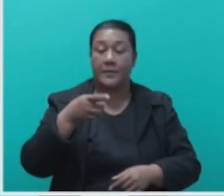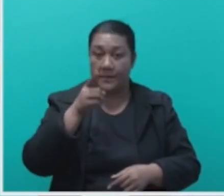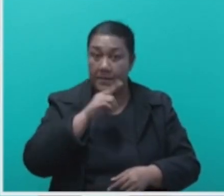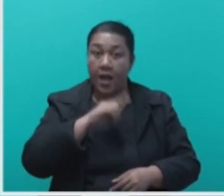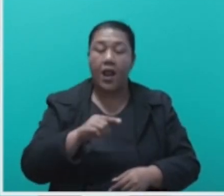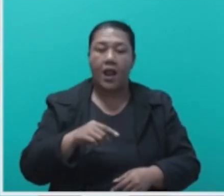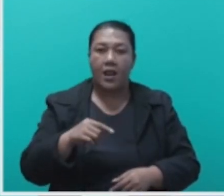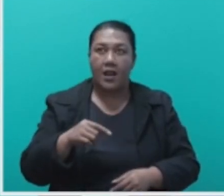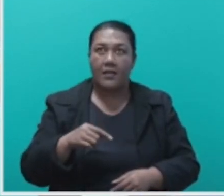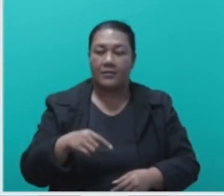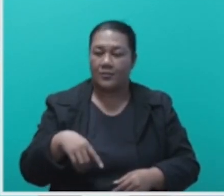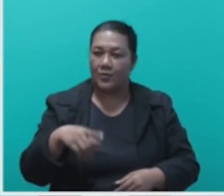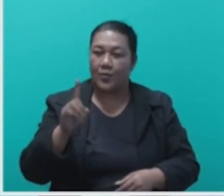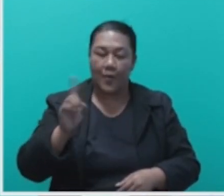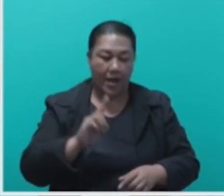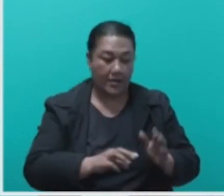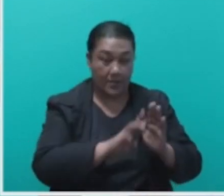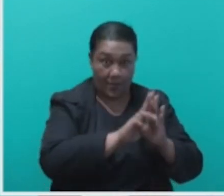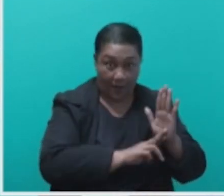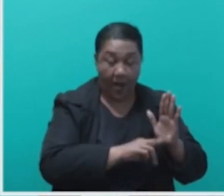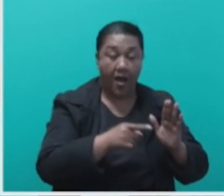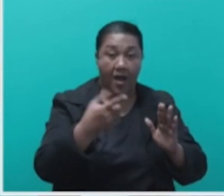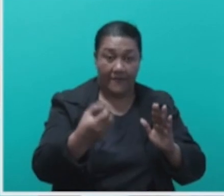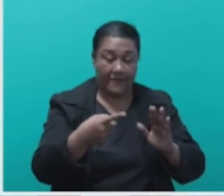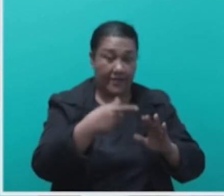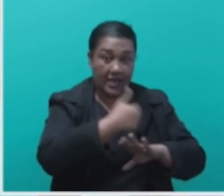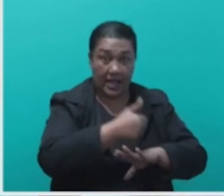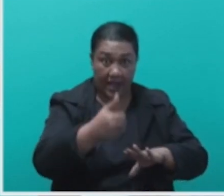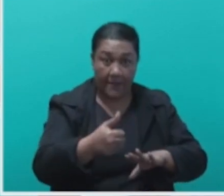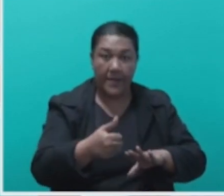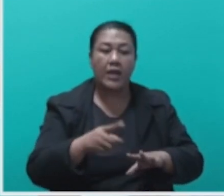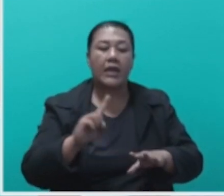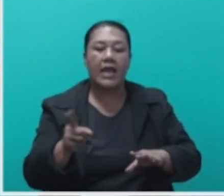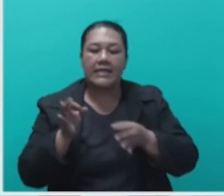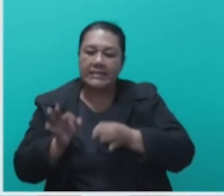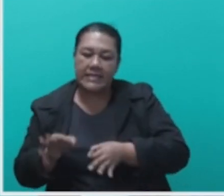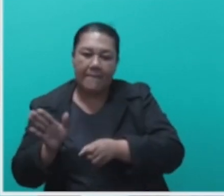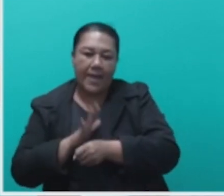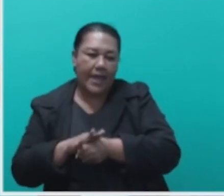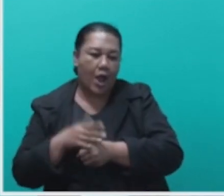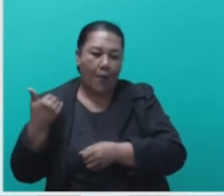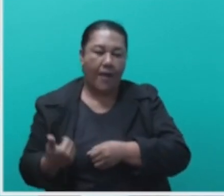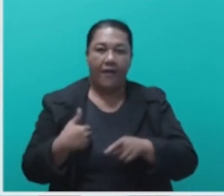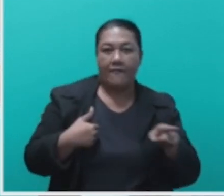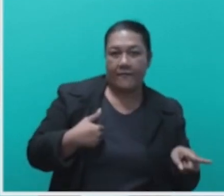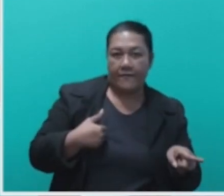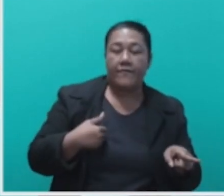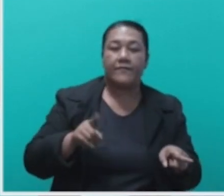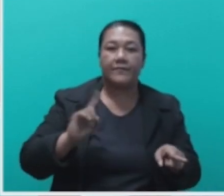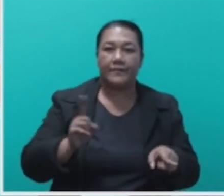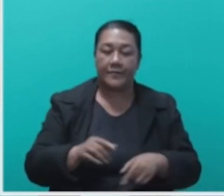role of government and the decisions that are being made on their behalf. When our citizens are informed, Mr.